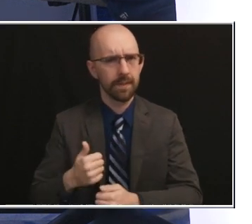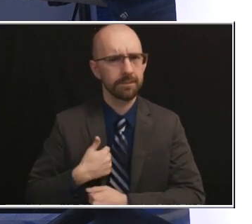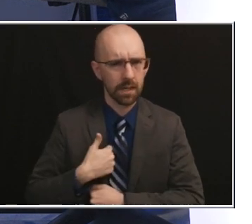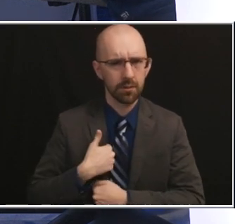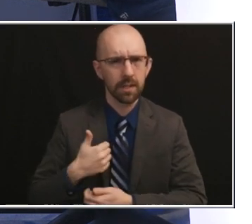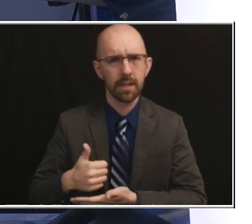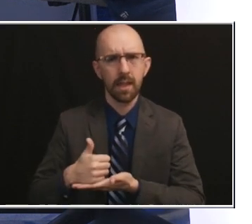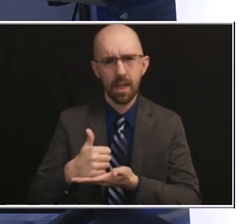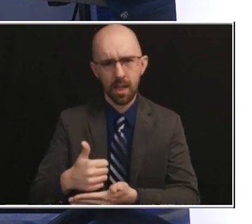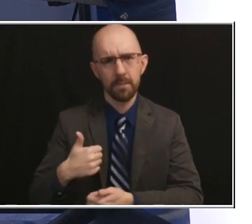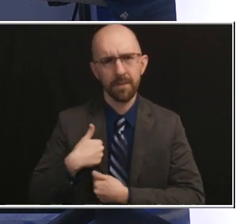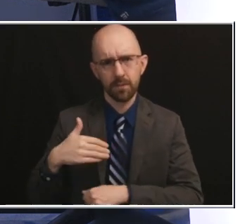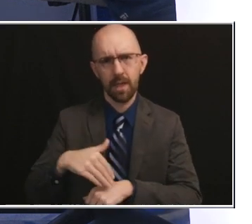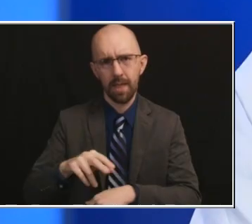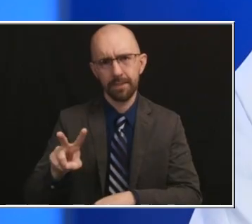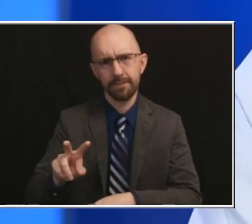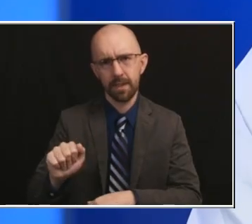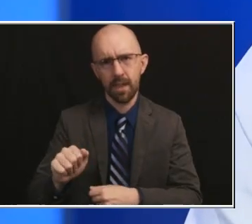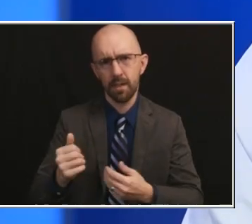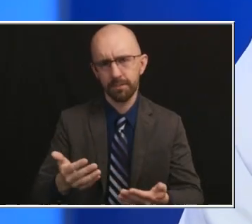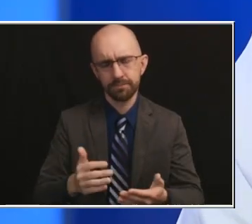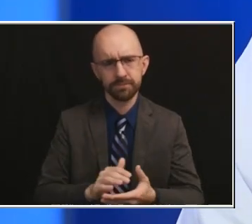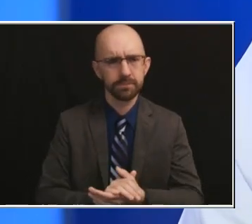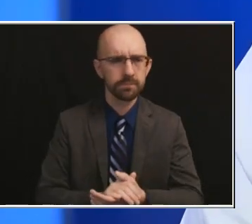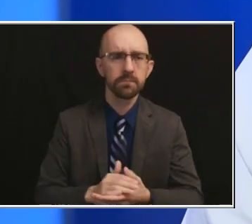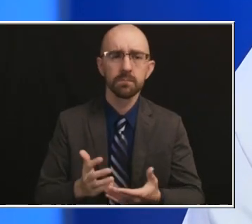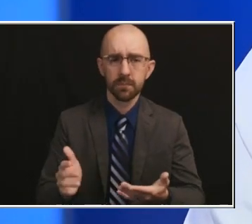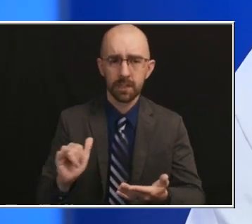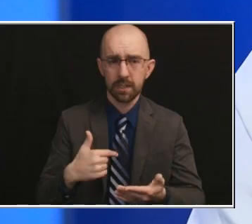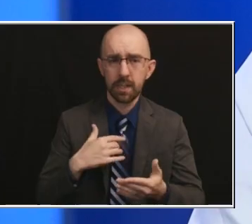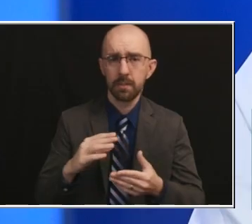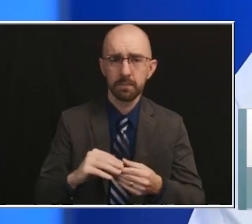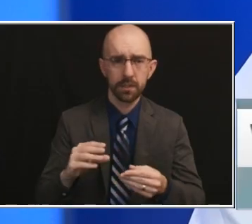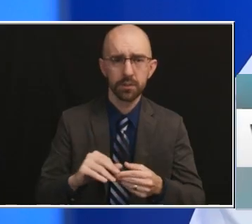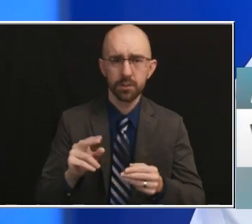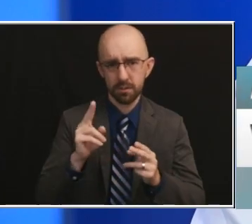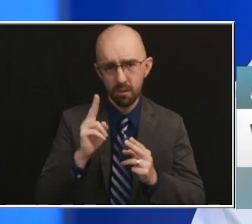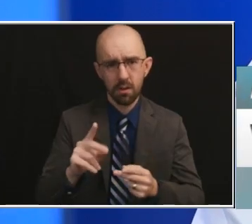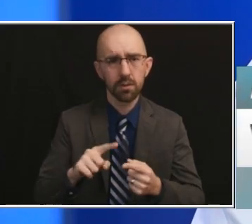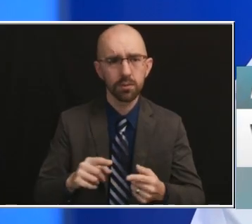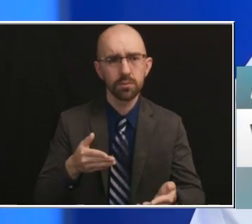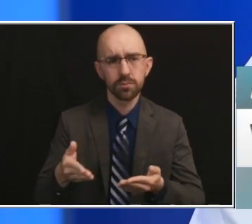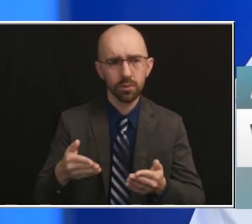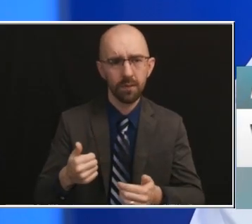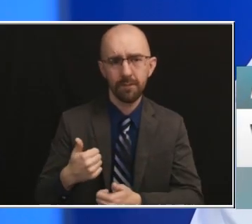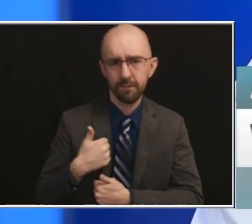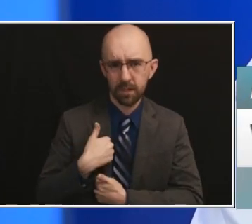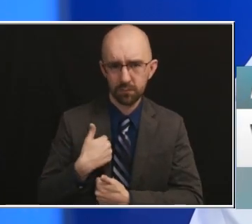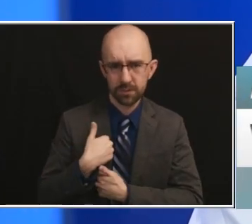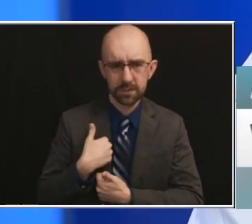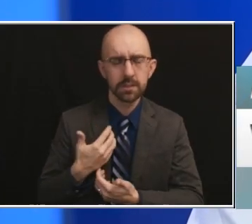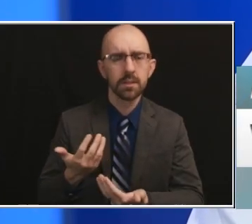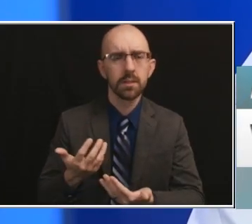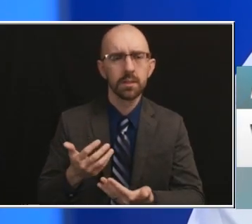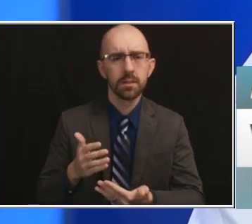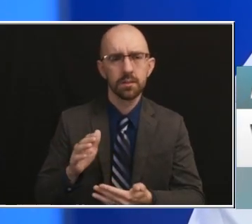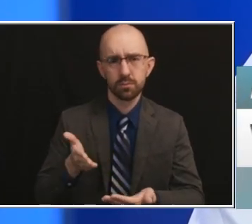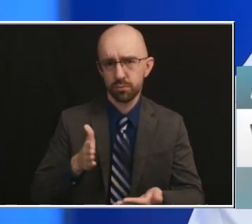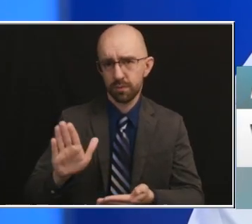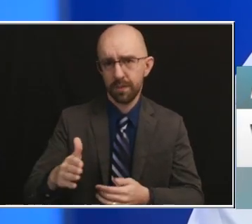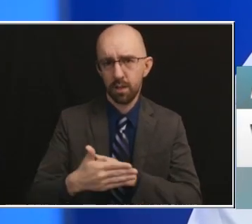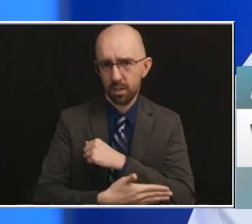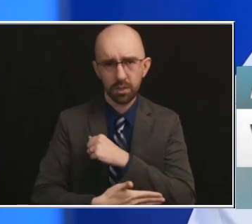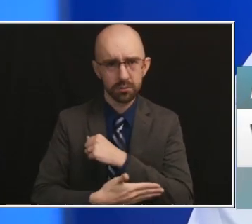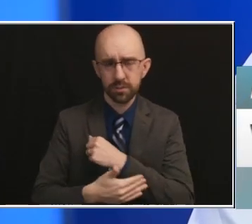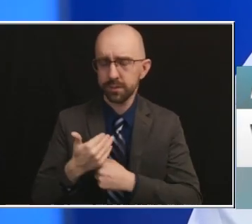at the VA? So it's, as I said, it's an honor to serve the veterans who serve the country, and veterans